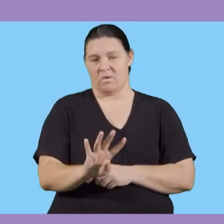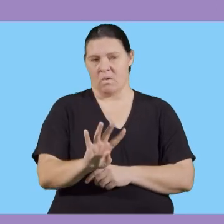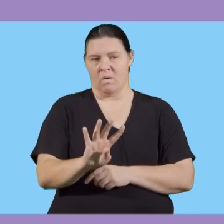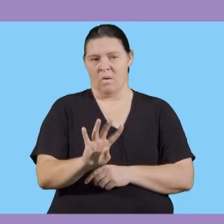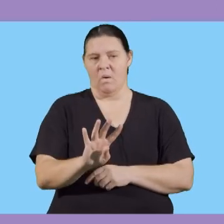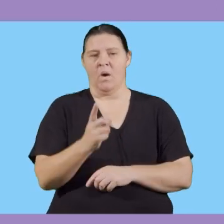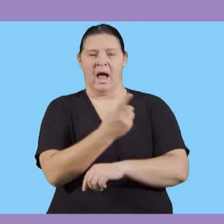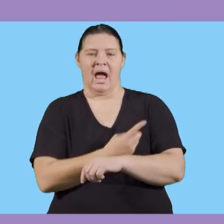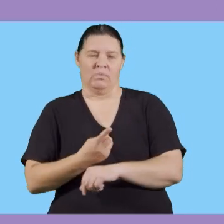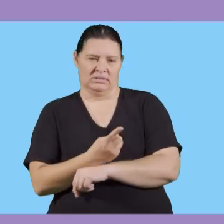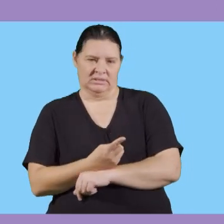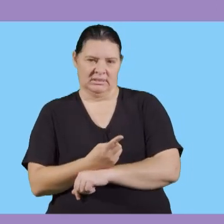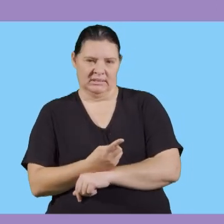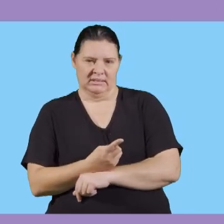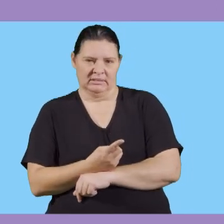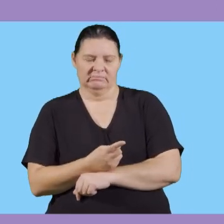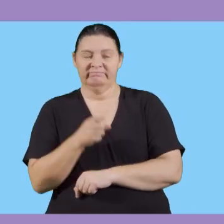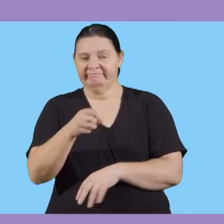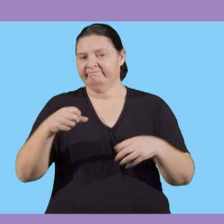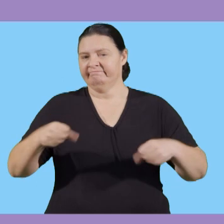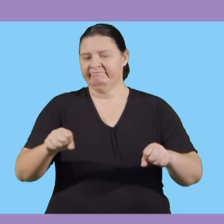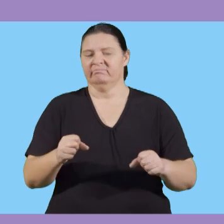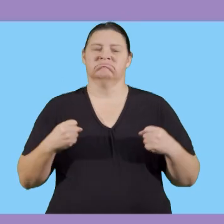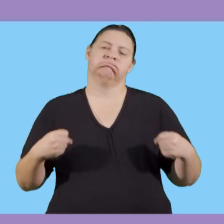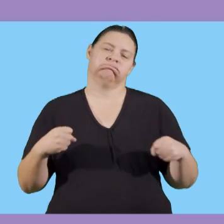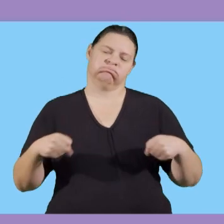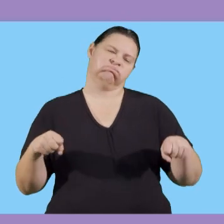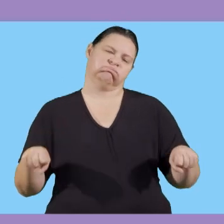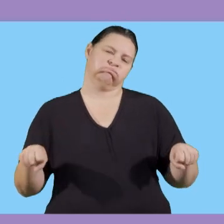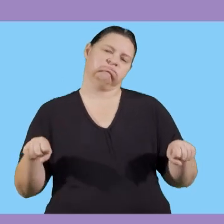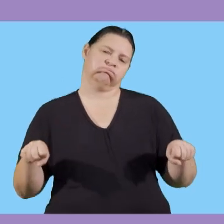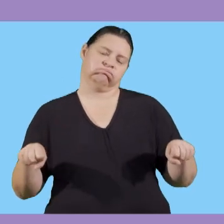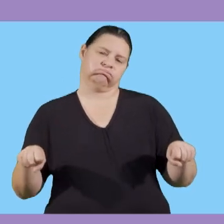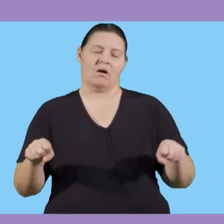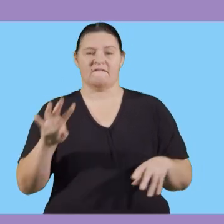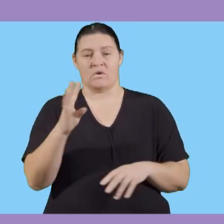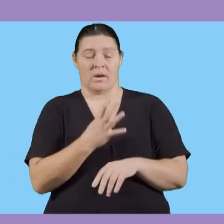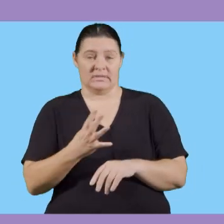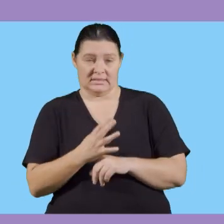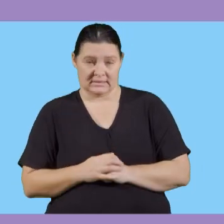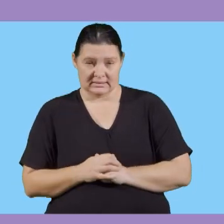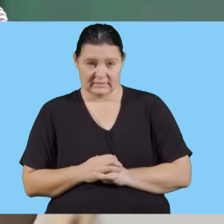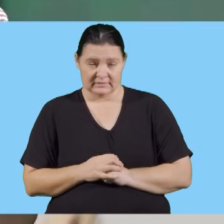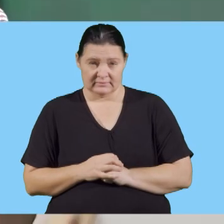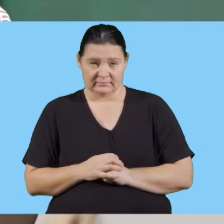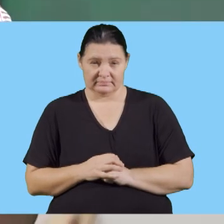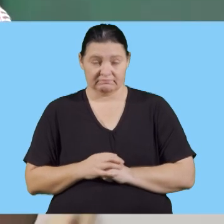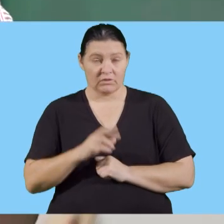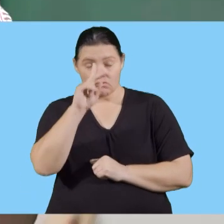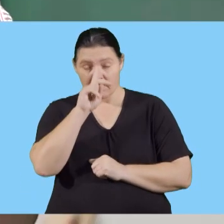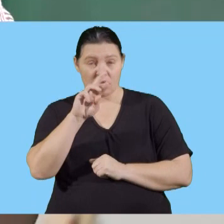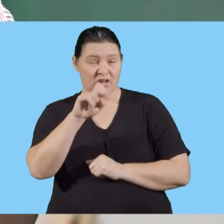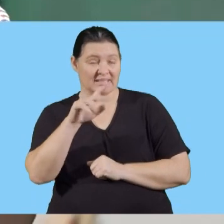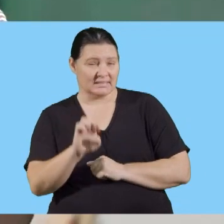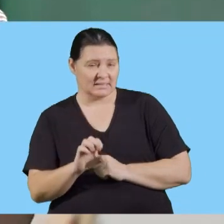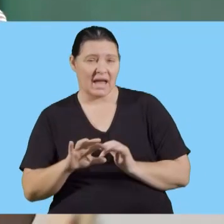4. So this means that this motorbike was traveling for 4 hours. Do you remember the